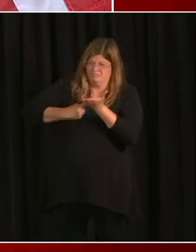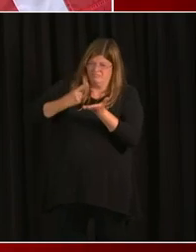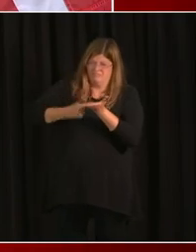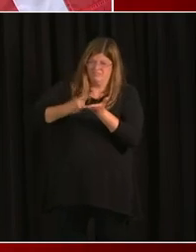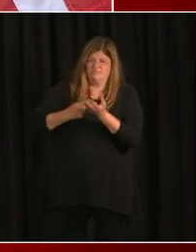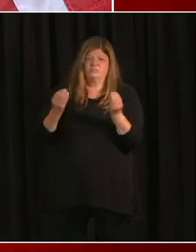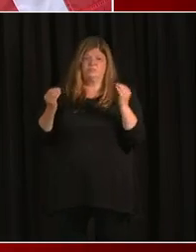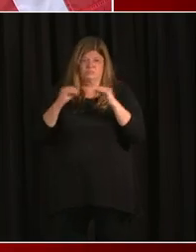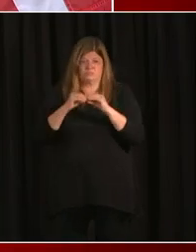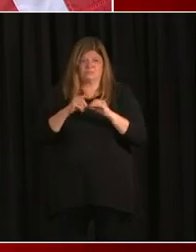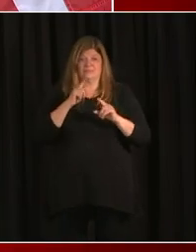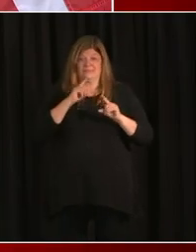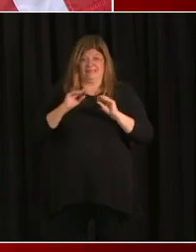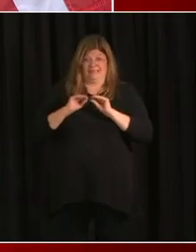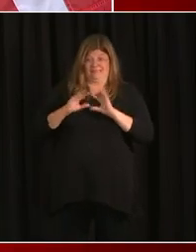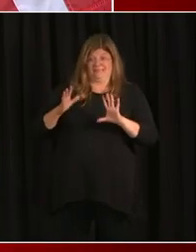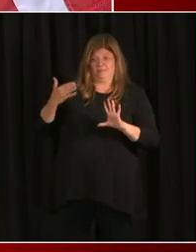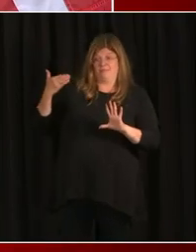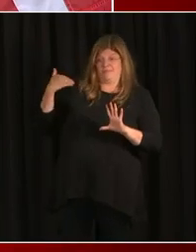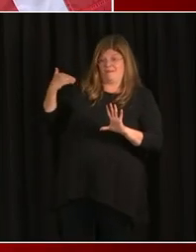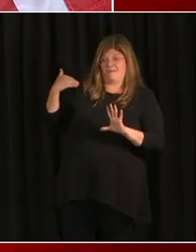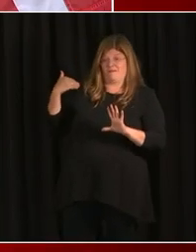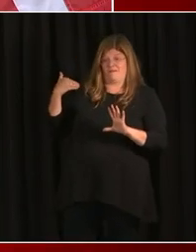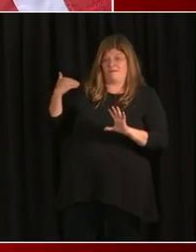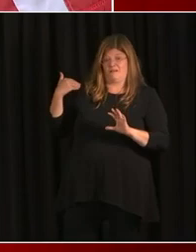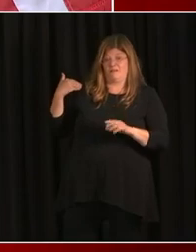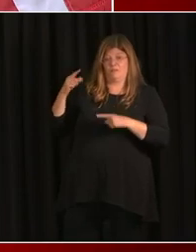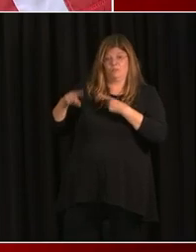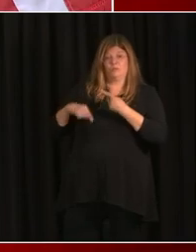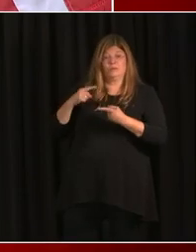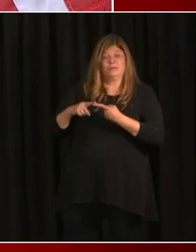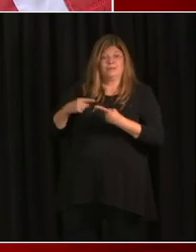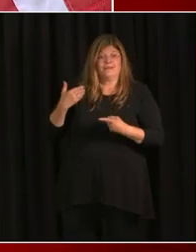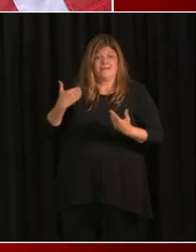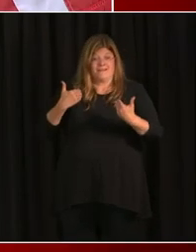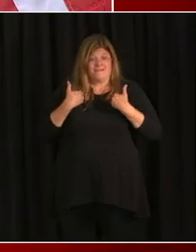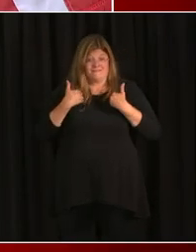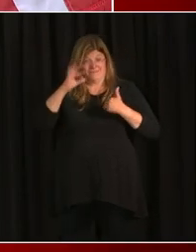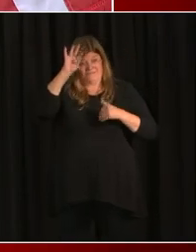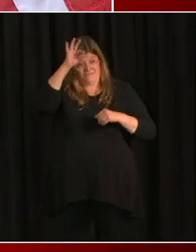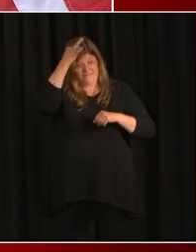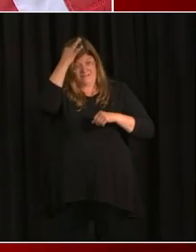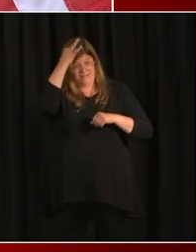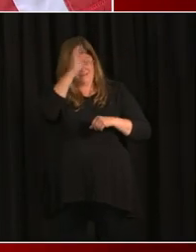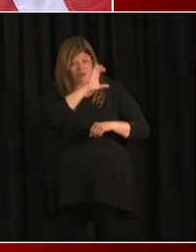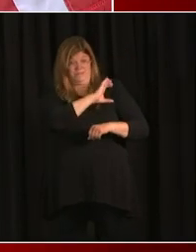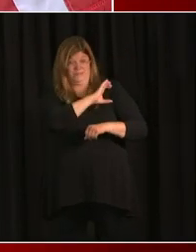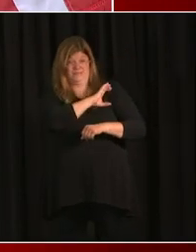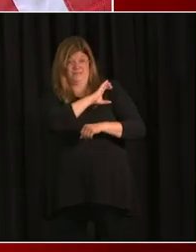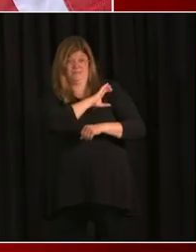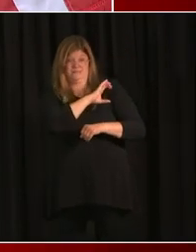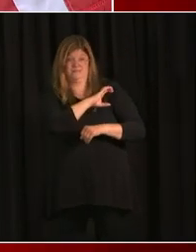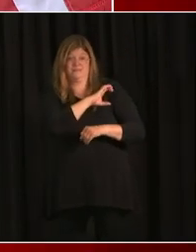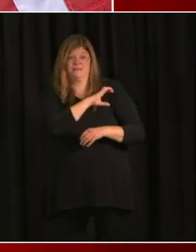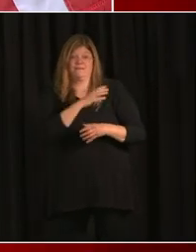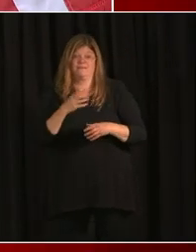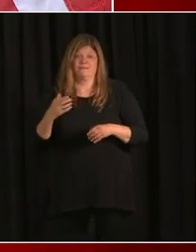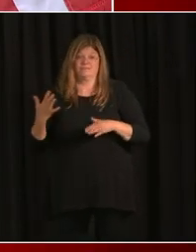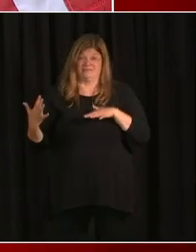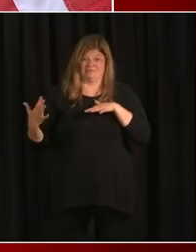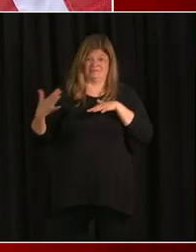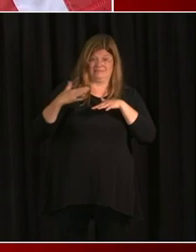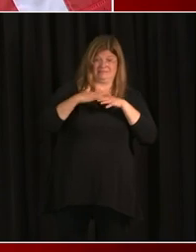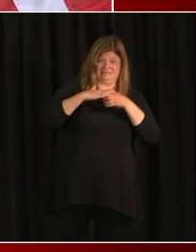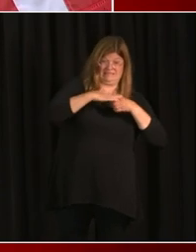said clearly then, when we had federal enforcement encroaching on the district,